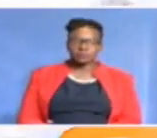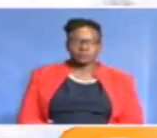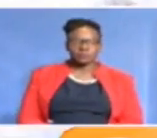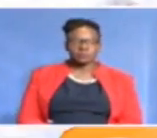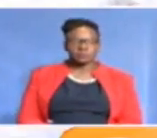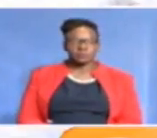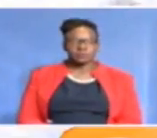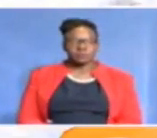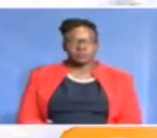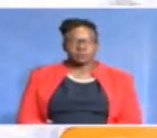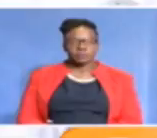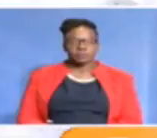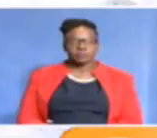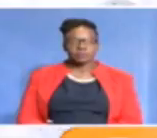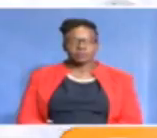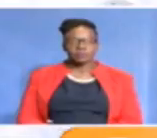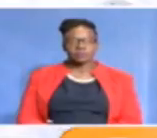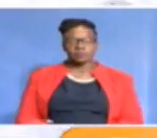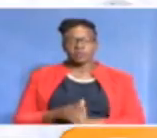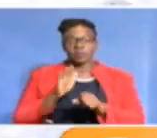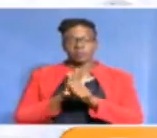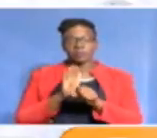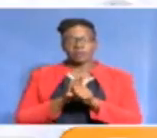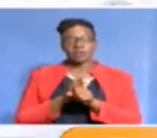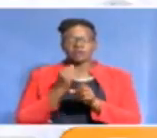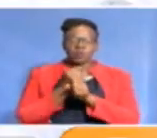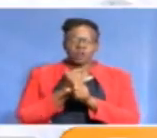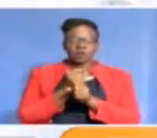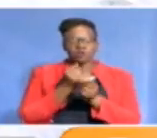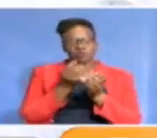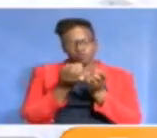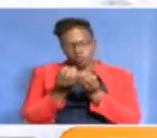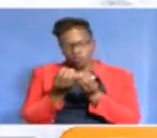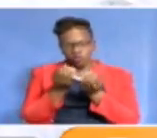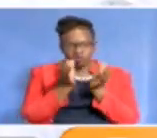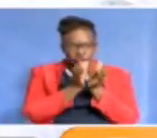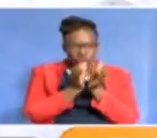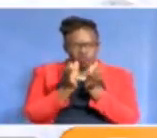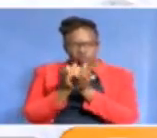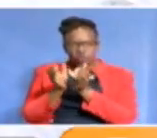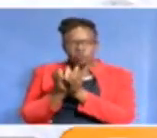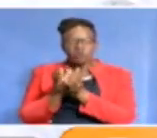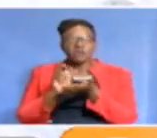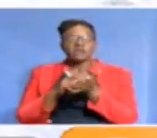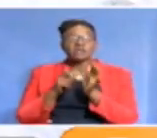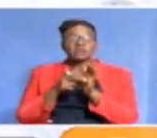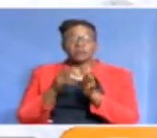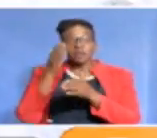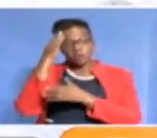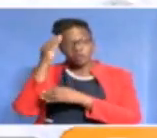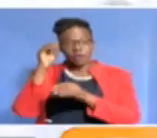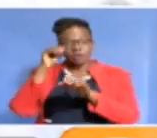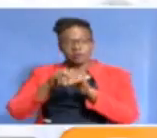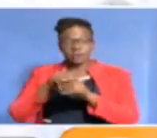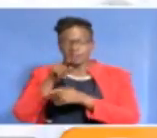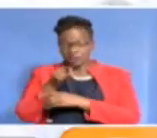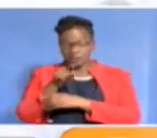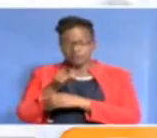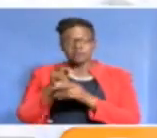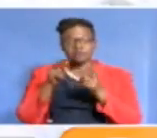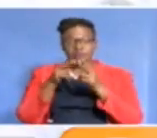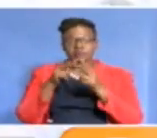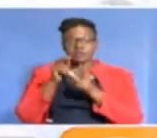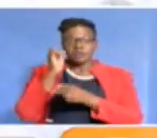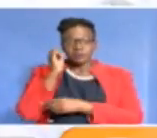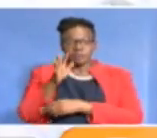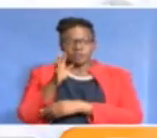Them are small scale, and the investment in them, I know investing in mining is very expensive, but we would